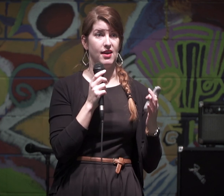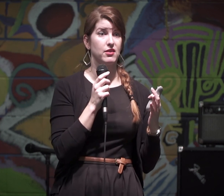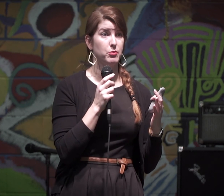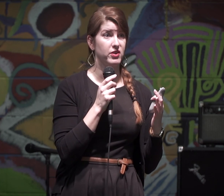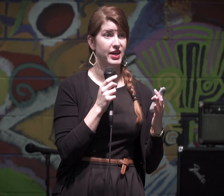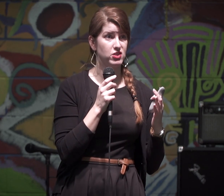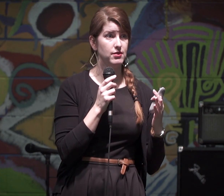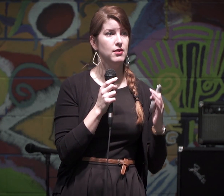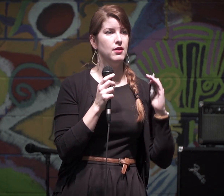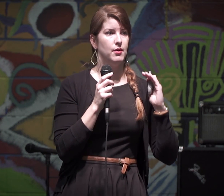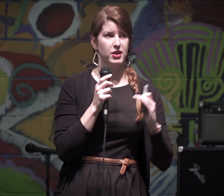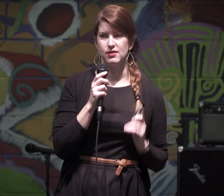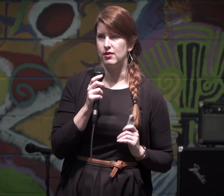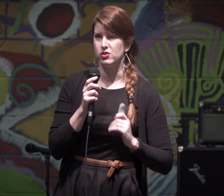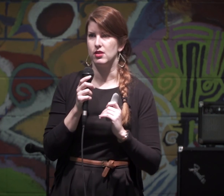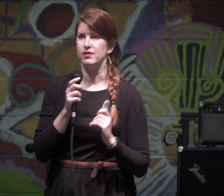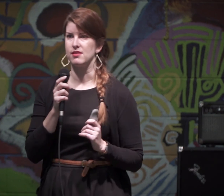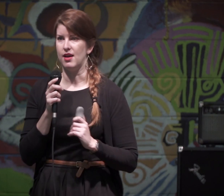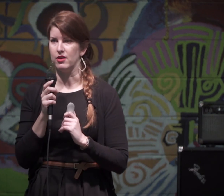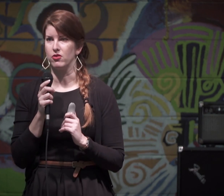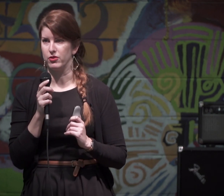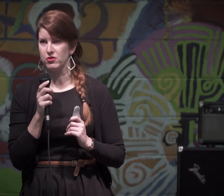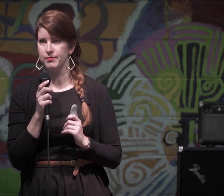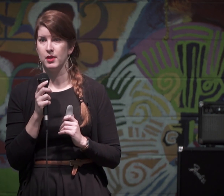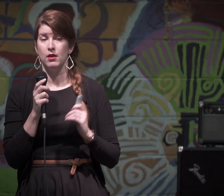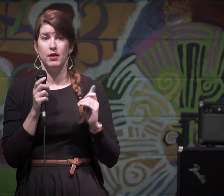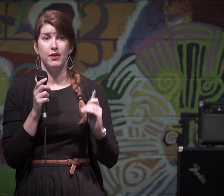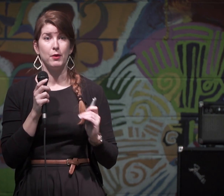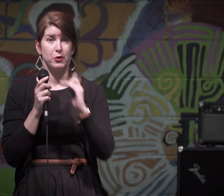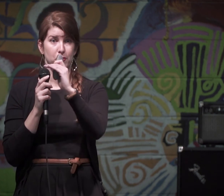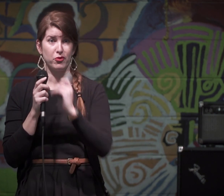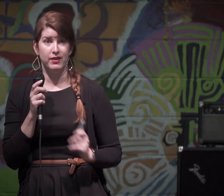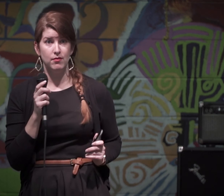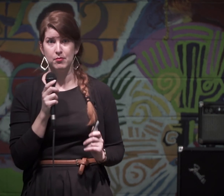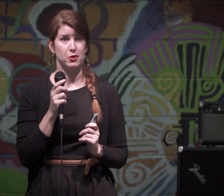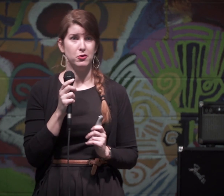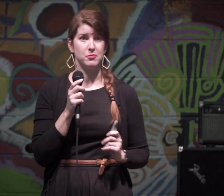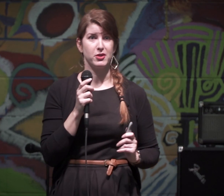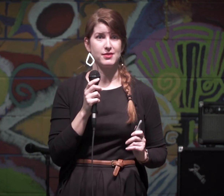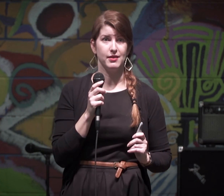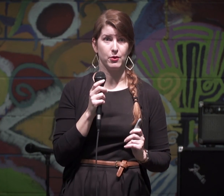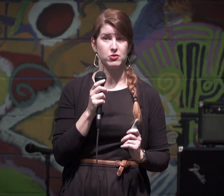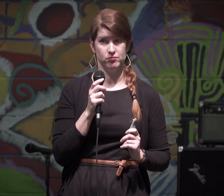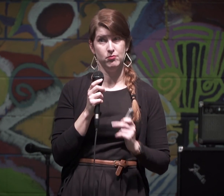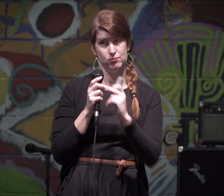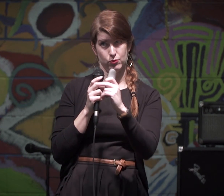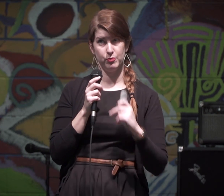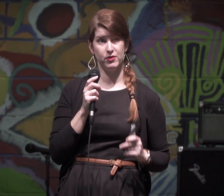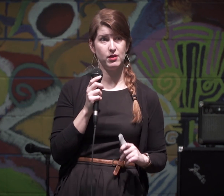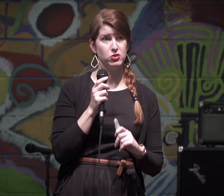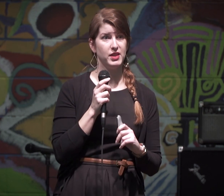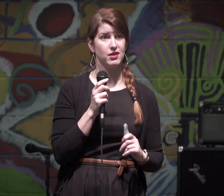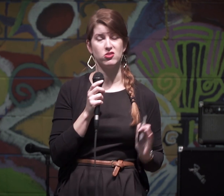have a sign communication. American Sign Language itself is not universal. If I were to go to Britain, I couldn't use American Sign Language.